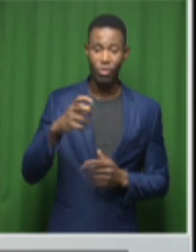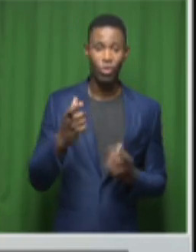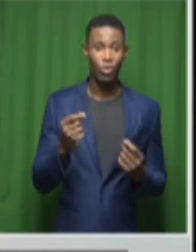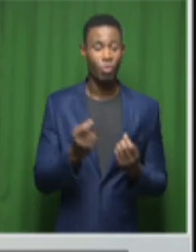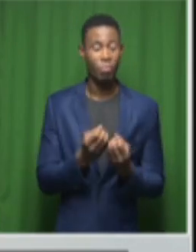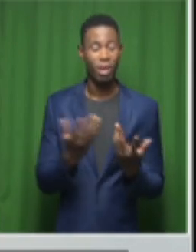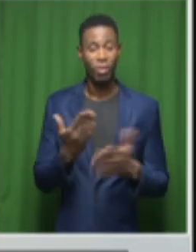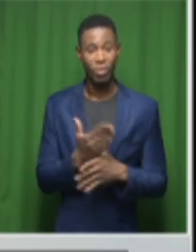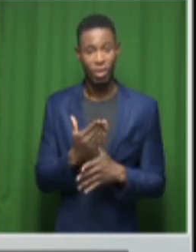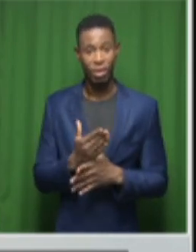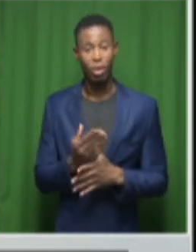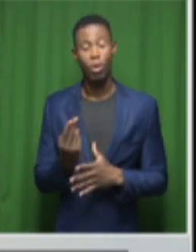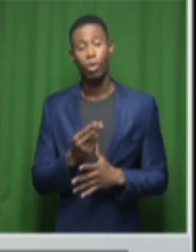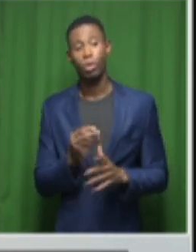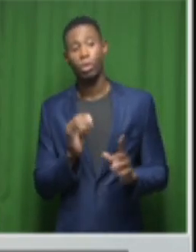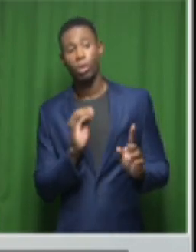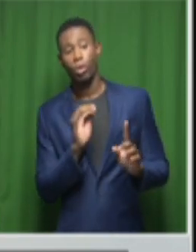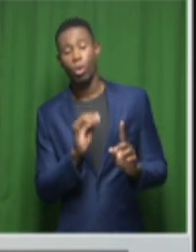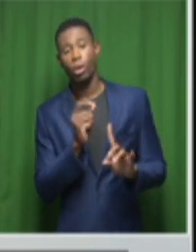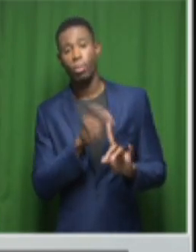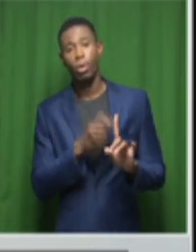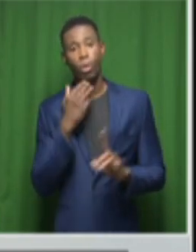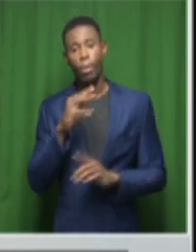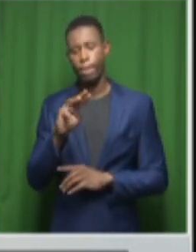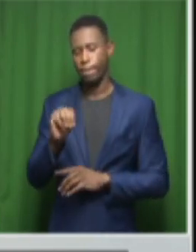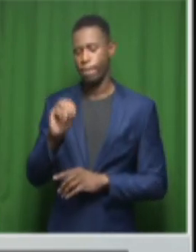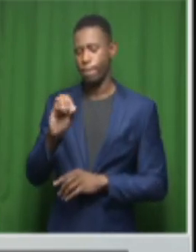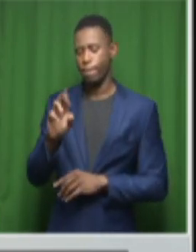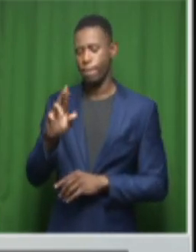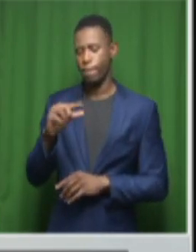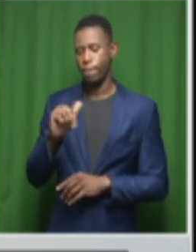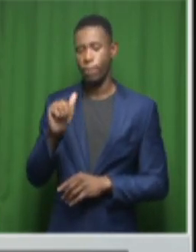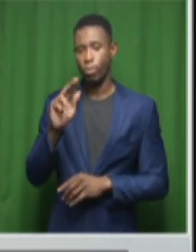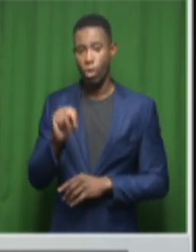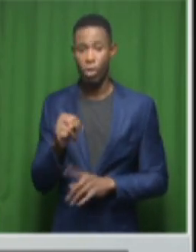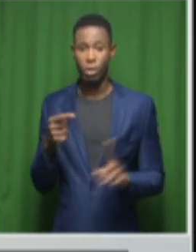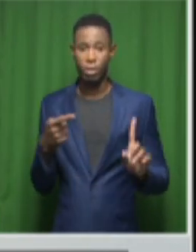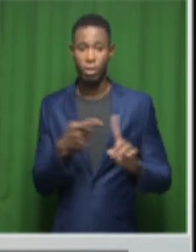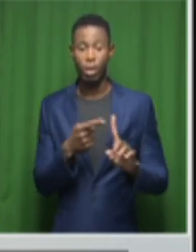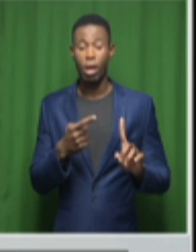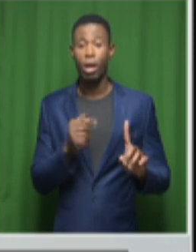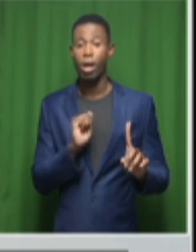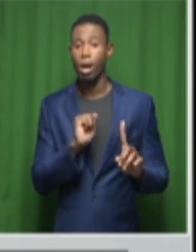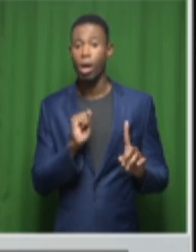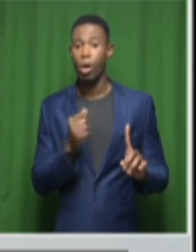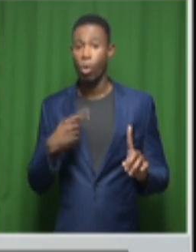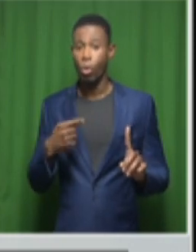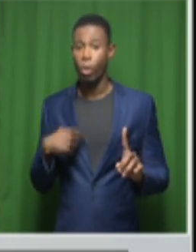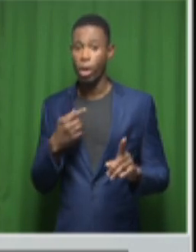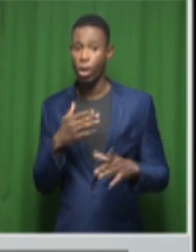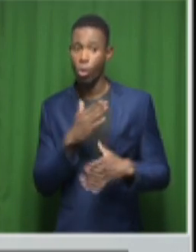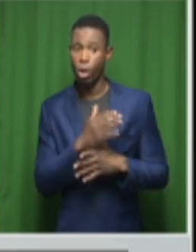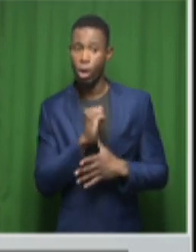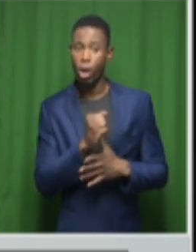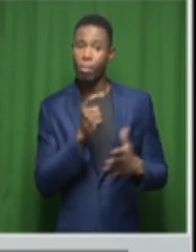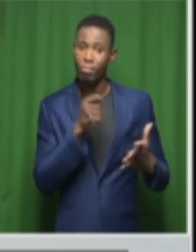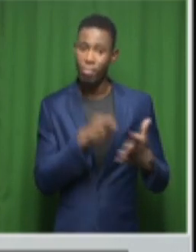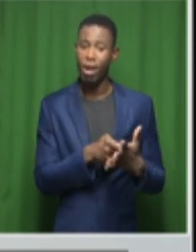have a work by Morgan Mahape, who we were one of the first institutions to buy his work, and now he's